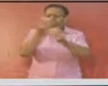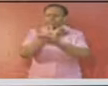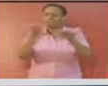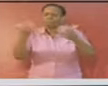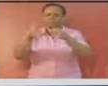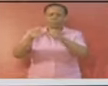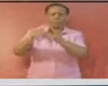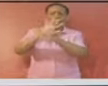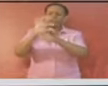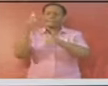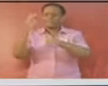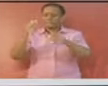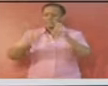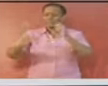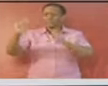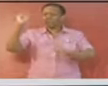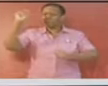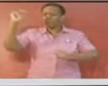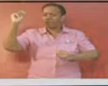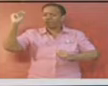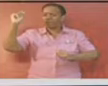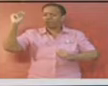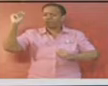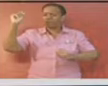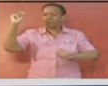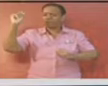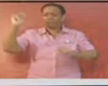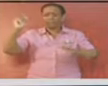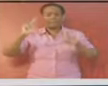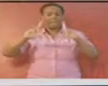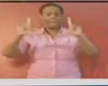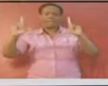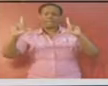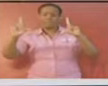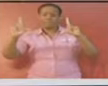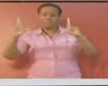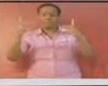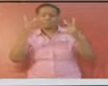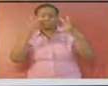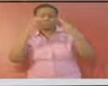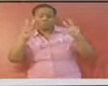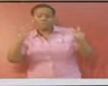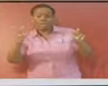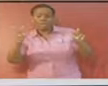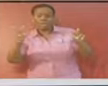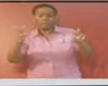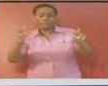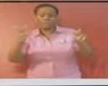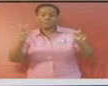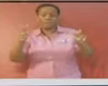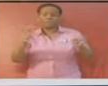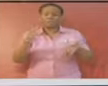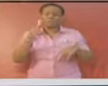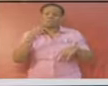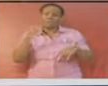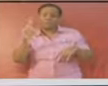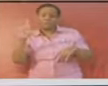Tobago. We're bringing you live coverage on TDT, Talk City 91.1 FM, Suite 100.1 FM,